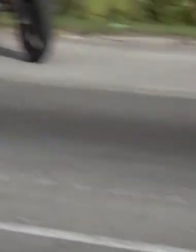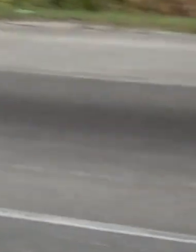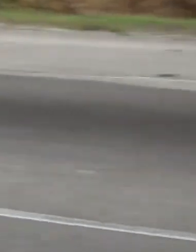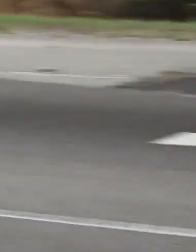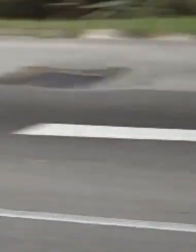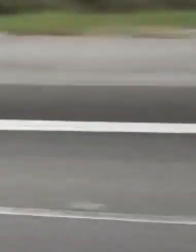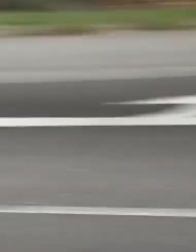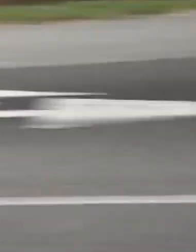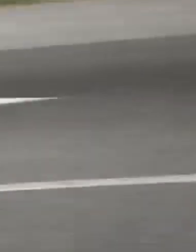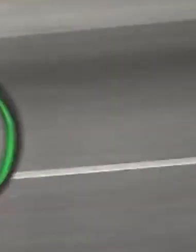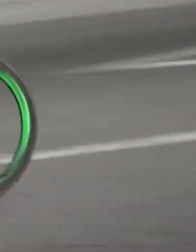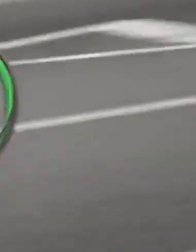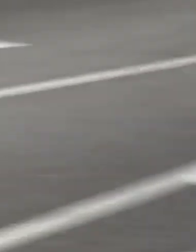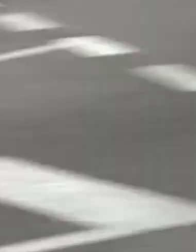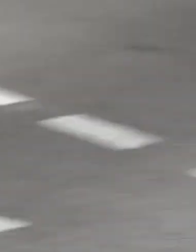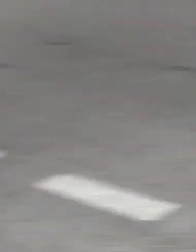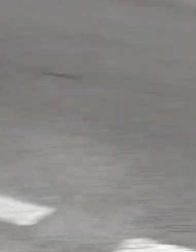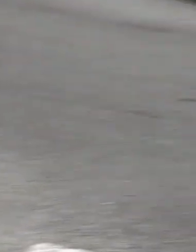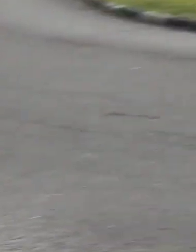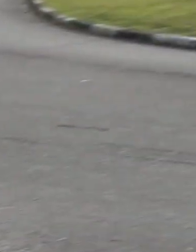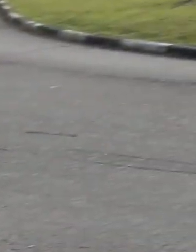She won in 18 minutes,